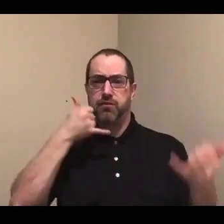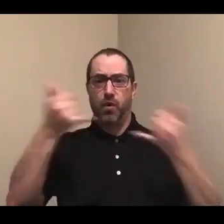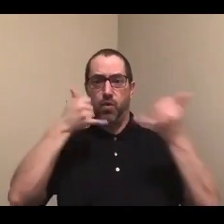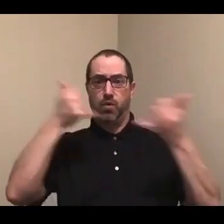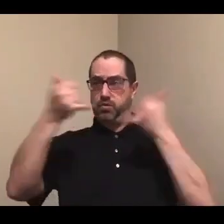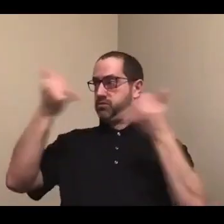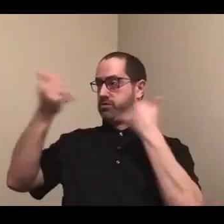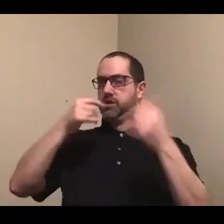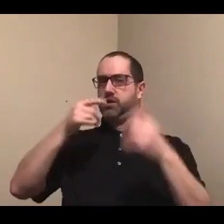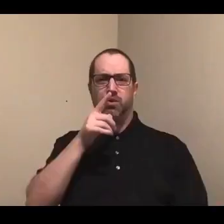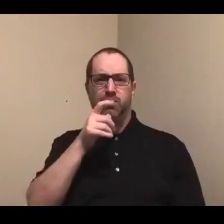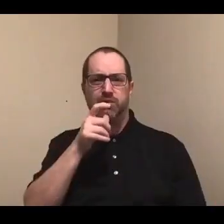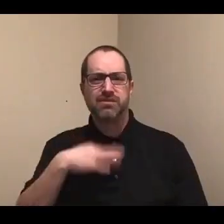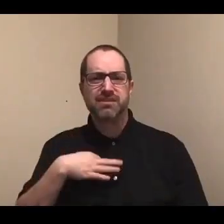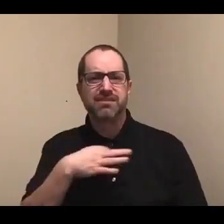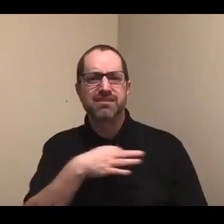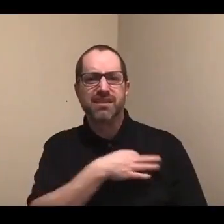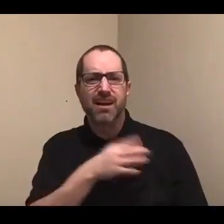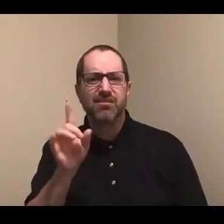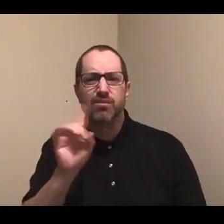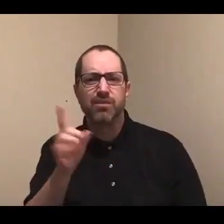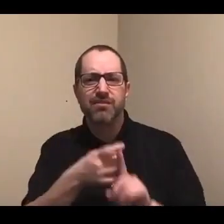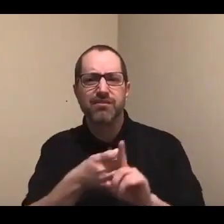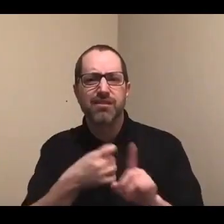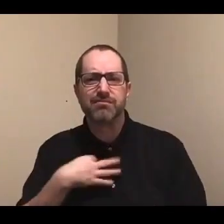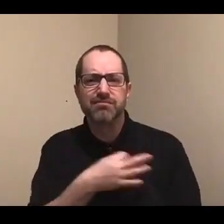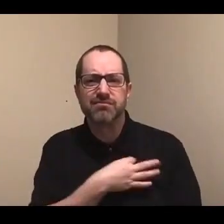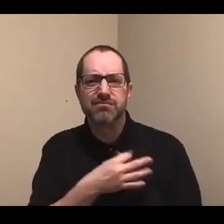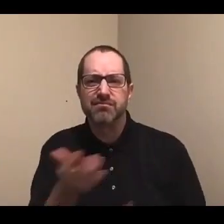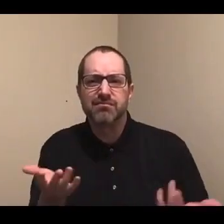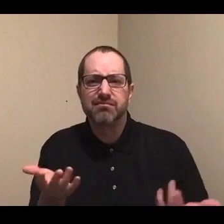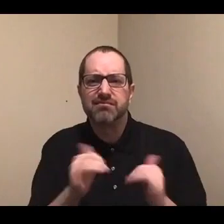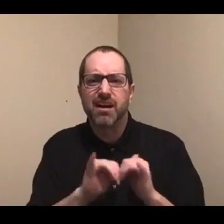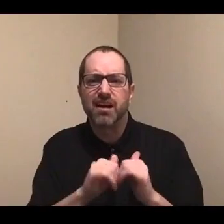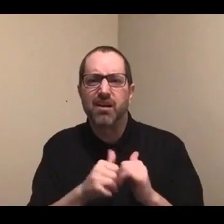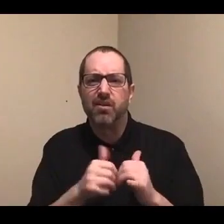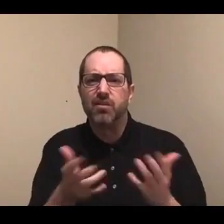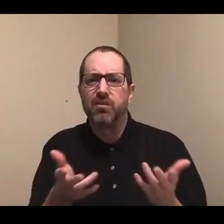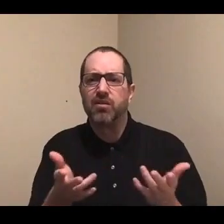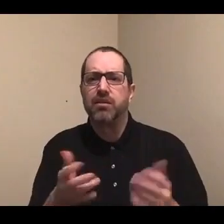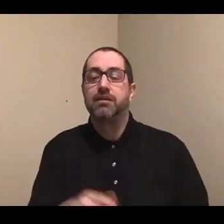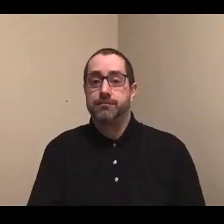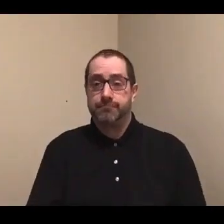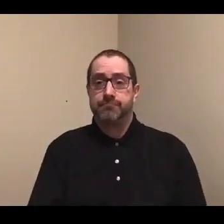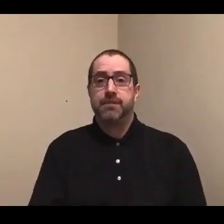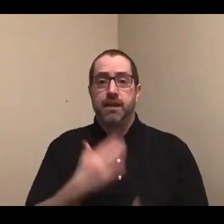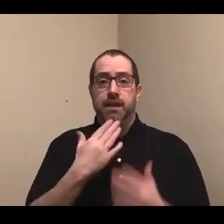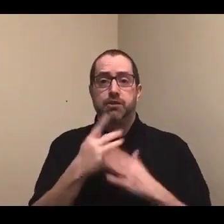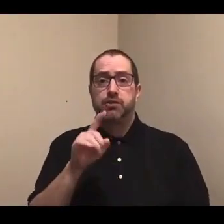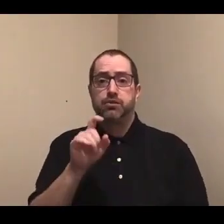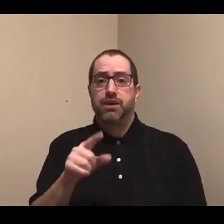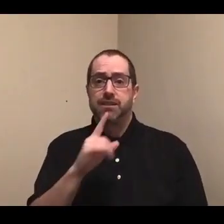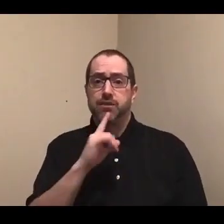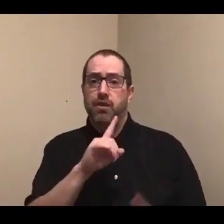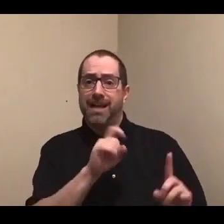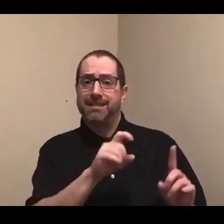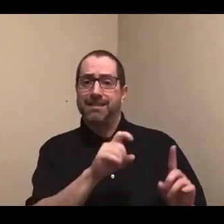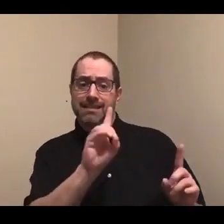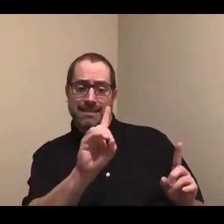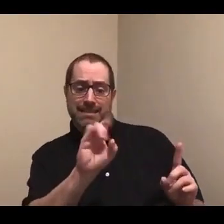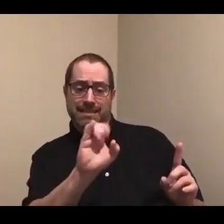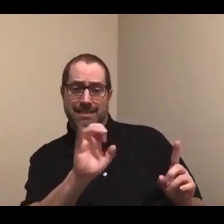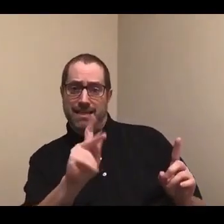happen? It's a good question, Steph, and I'll ask Derek to answer that question since he's closer to the operations. Derek, can you answer that question? Did you